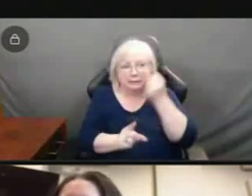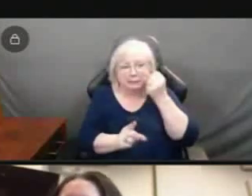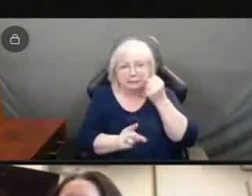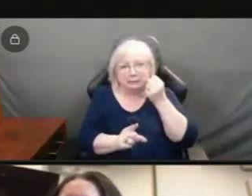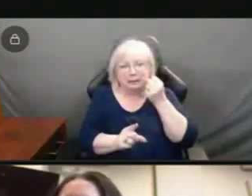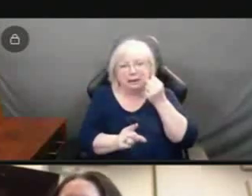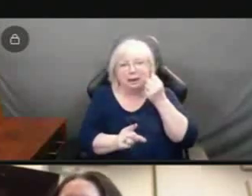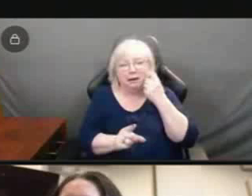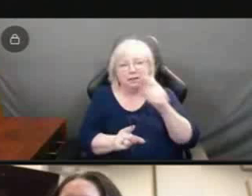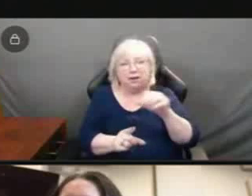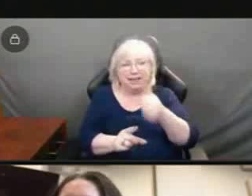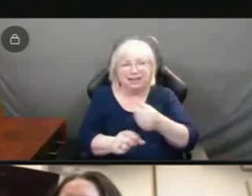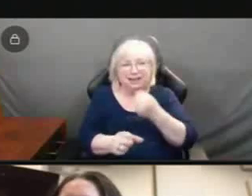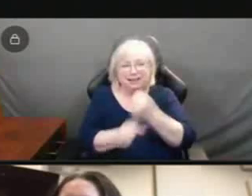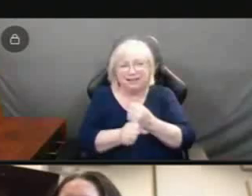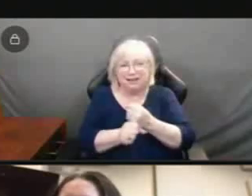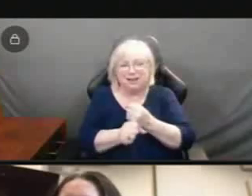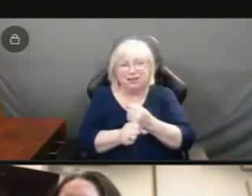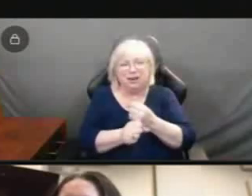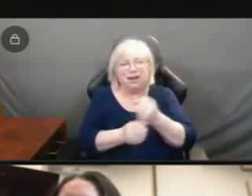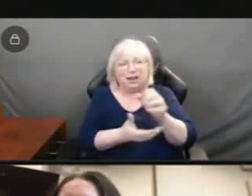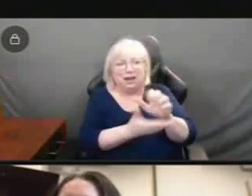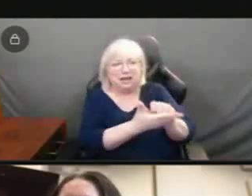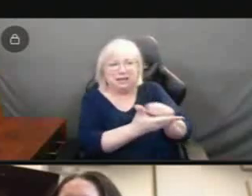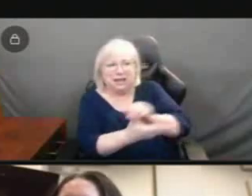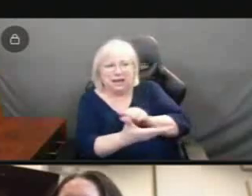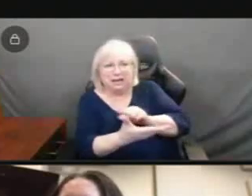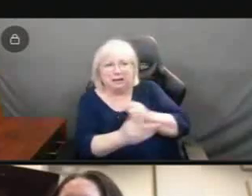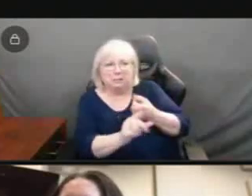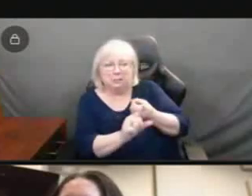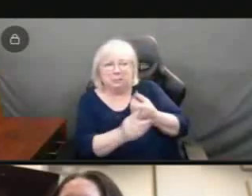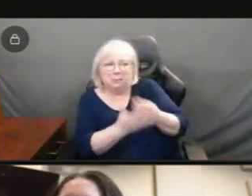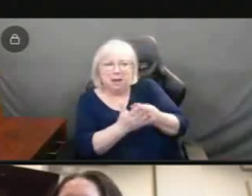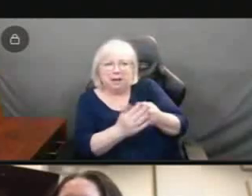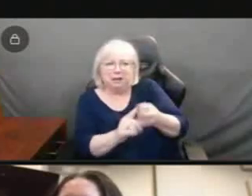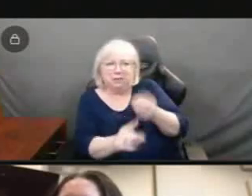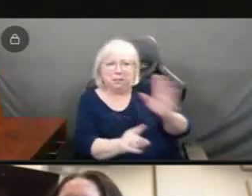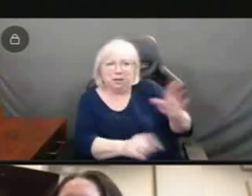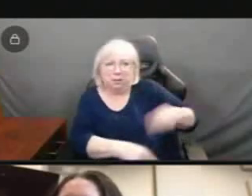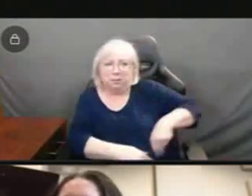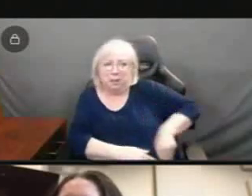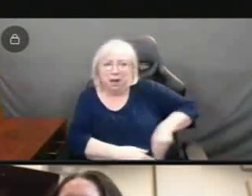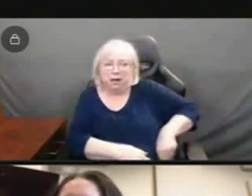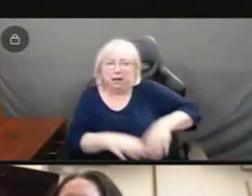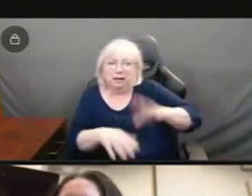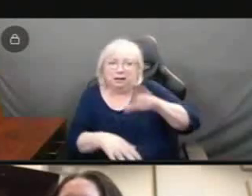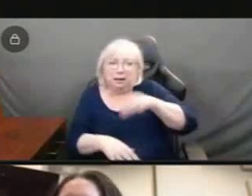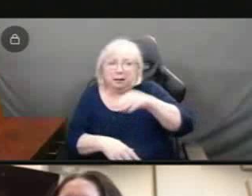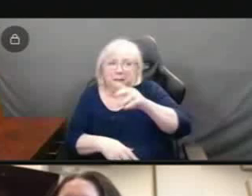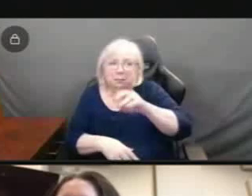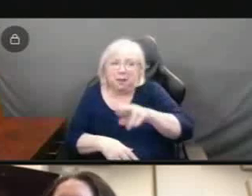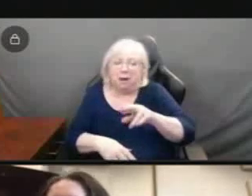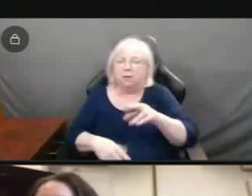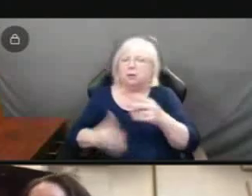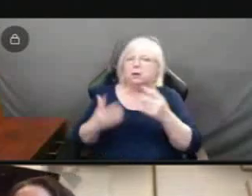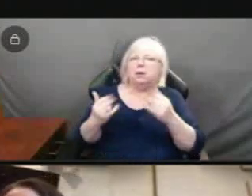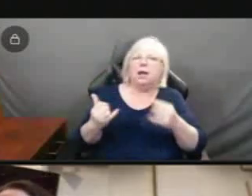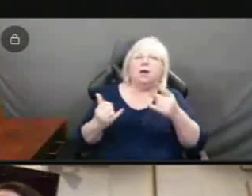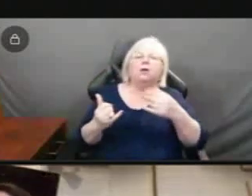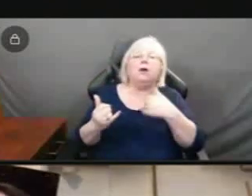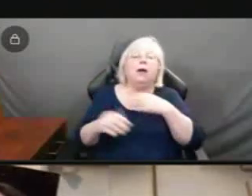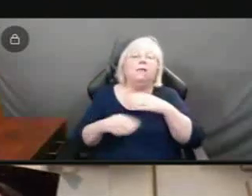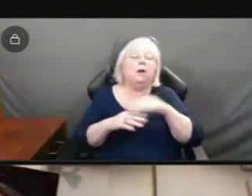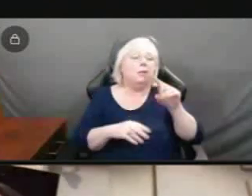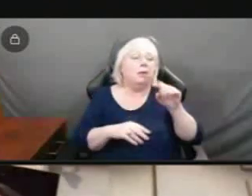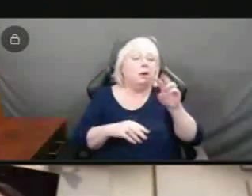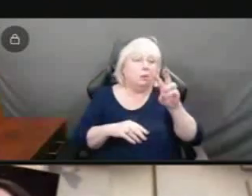for 10 years, taking extra money out of their pockets, Mayor. Now, you got on the